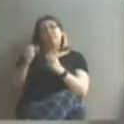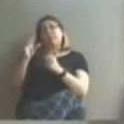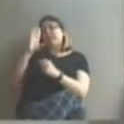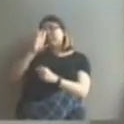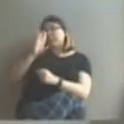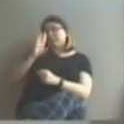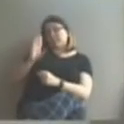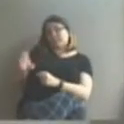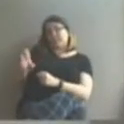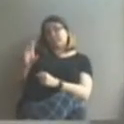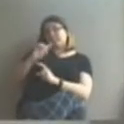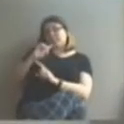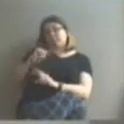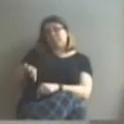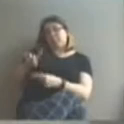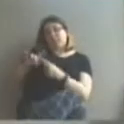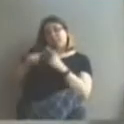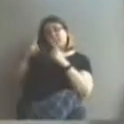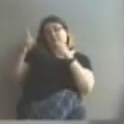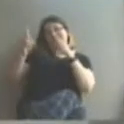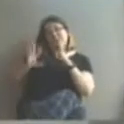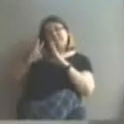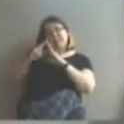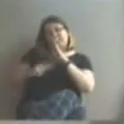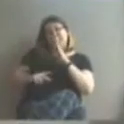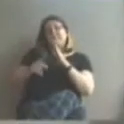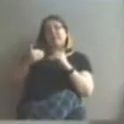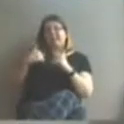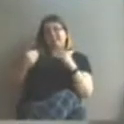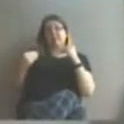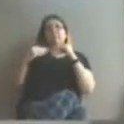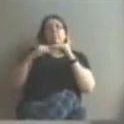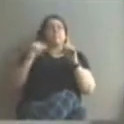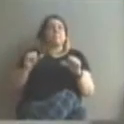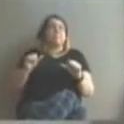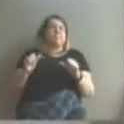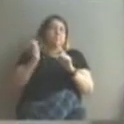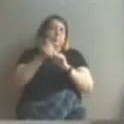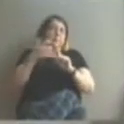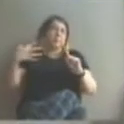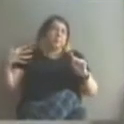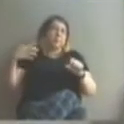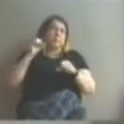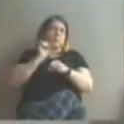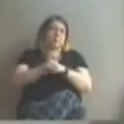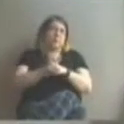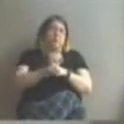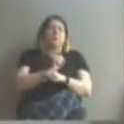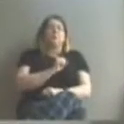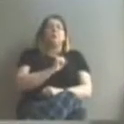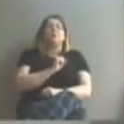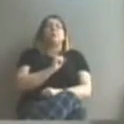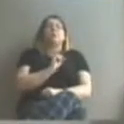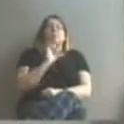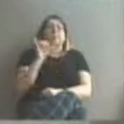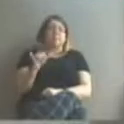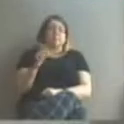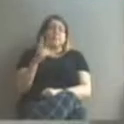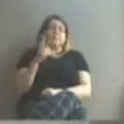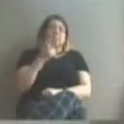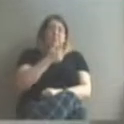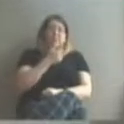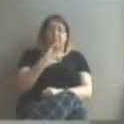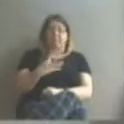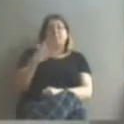of Literacy so that the Director of Literacy would have additional capacity to expand the work. That was both three and